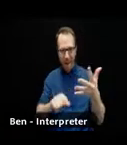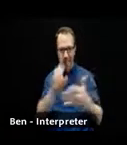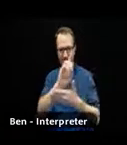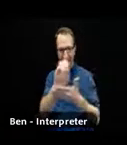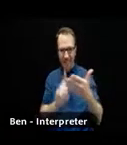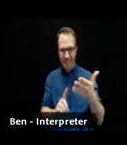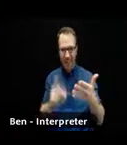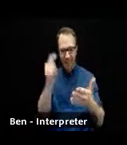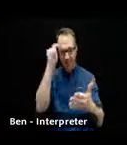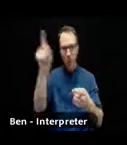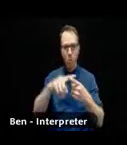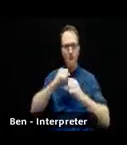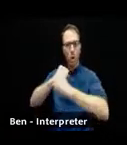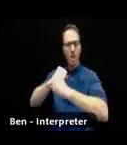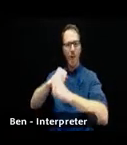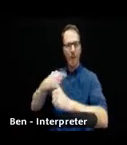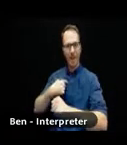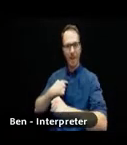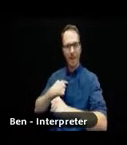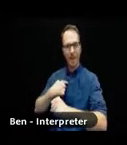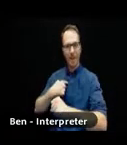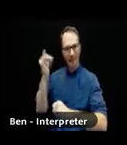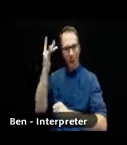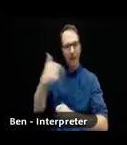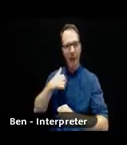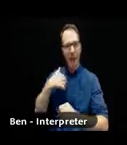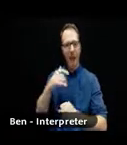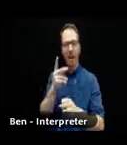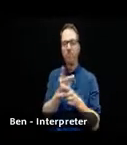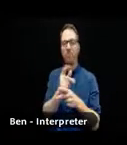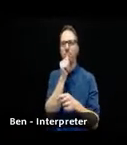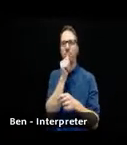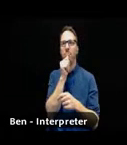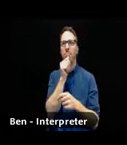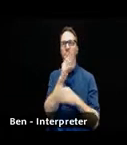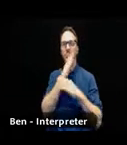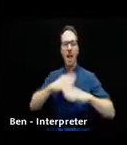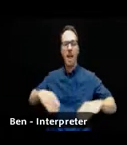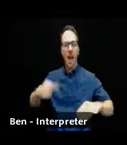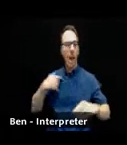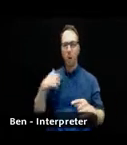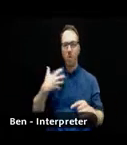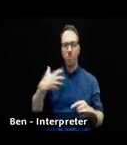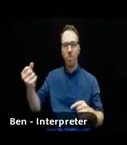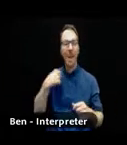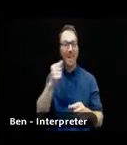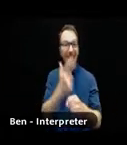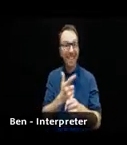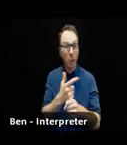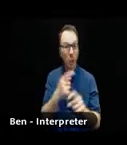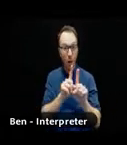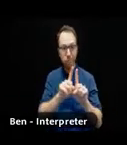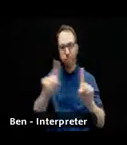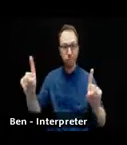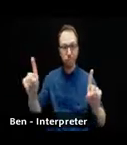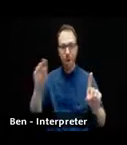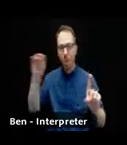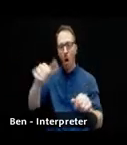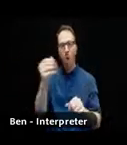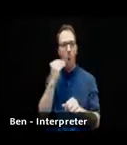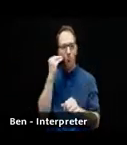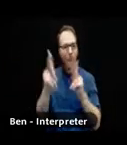theory to protect me were the reasons I remained silent, right? I didn't want to be taken away from my sister, put in some other home where people